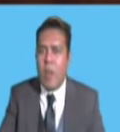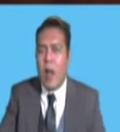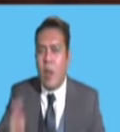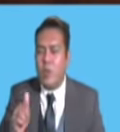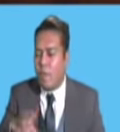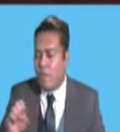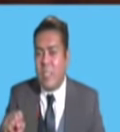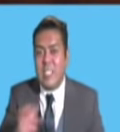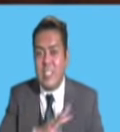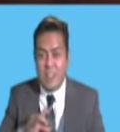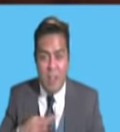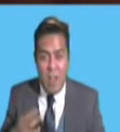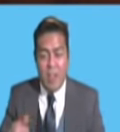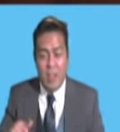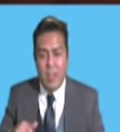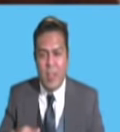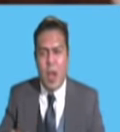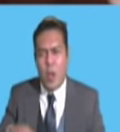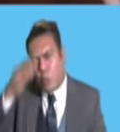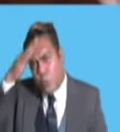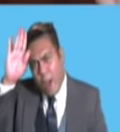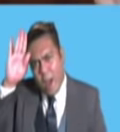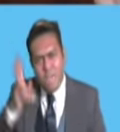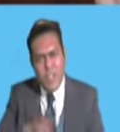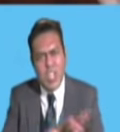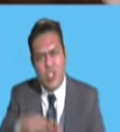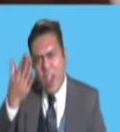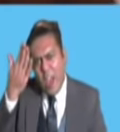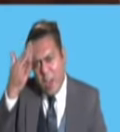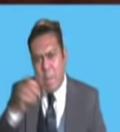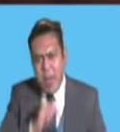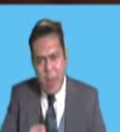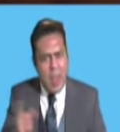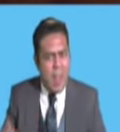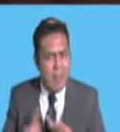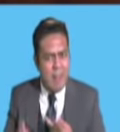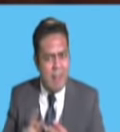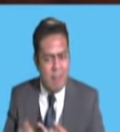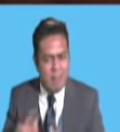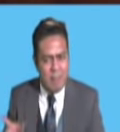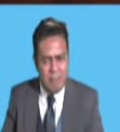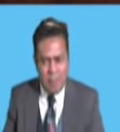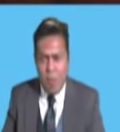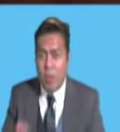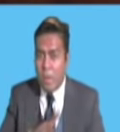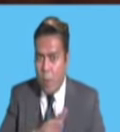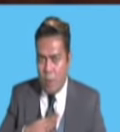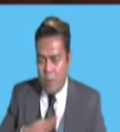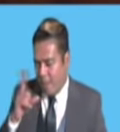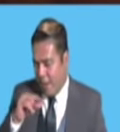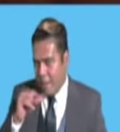for the Turangani Koro and the Matinitikina. With the additional funds, the board is able to provide for